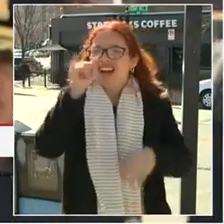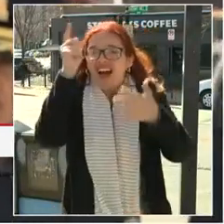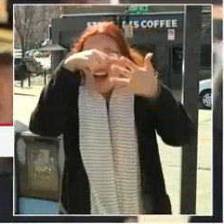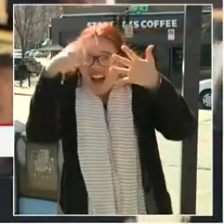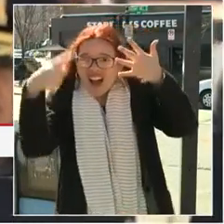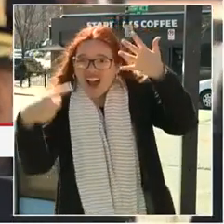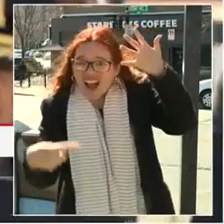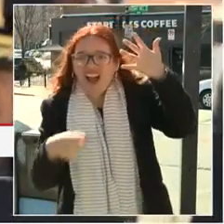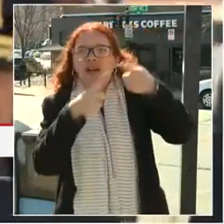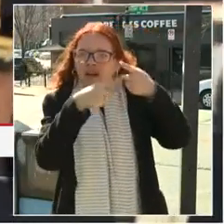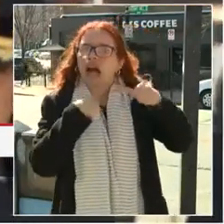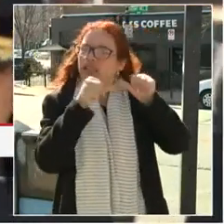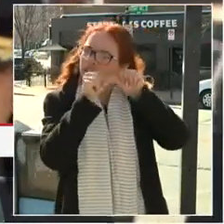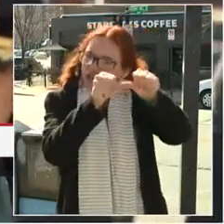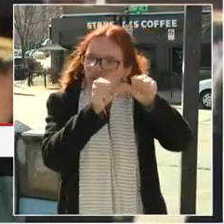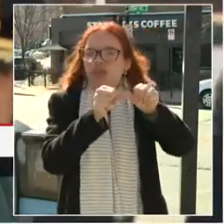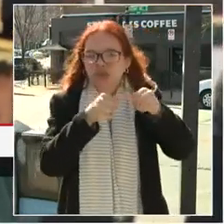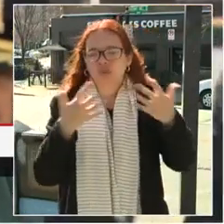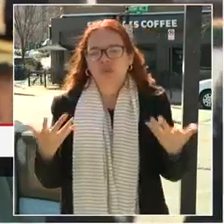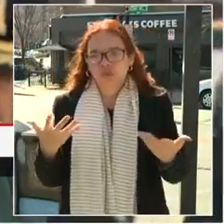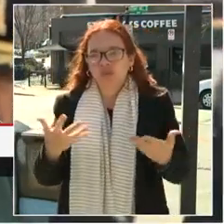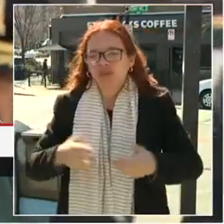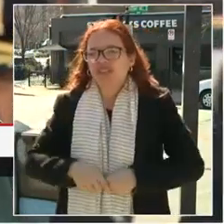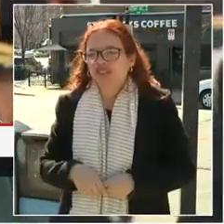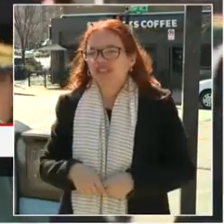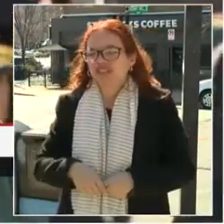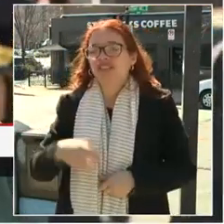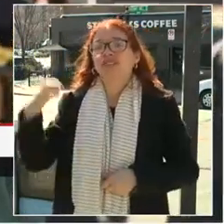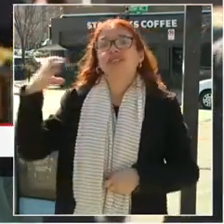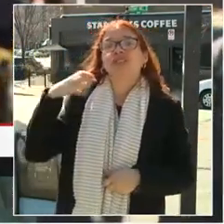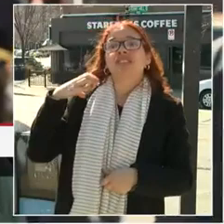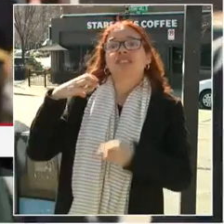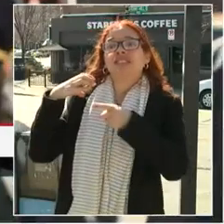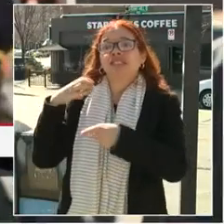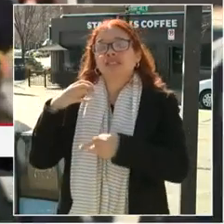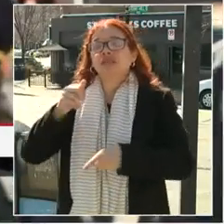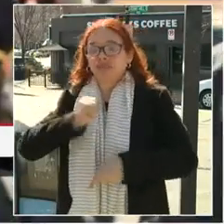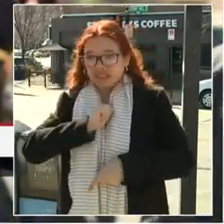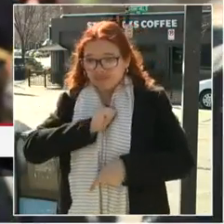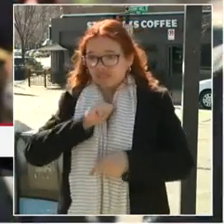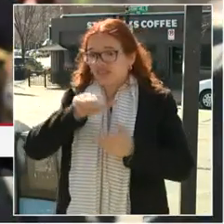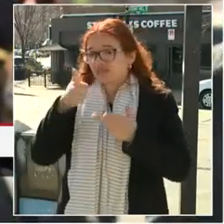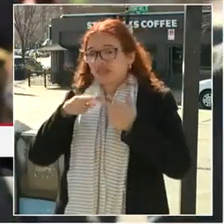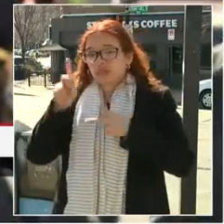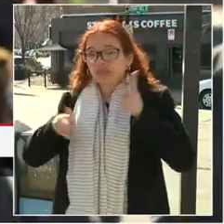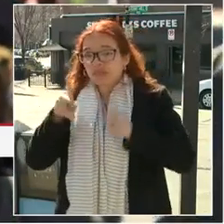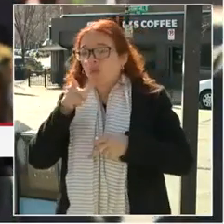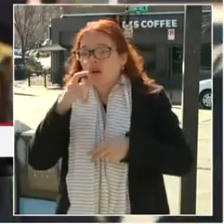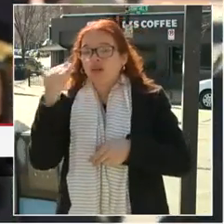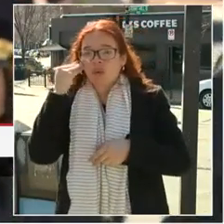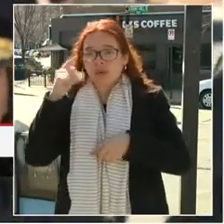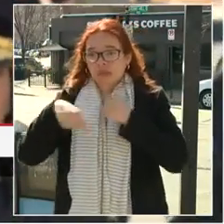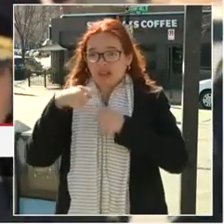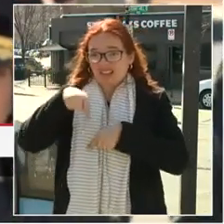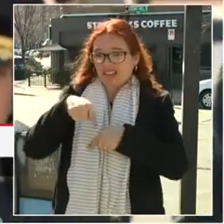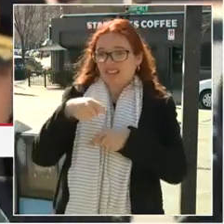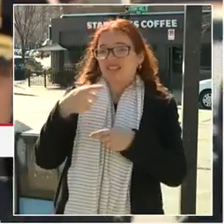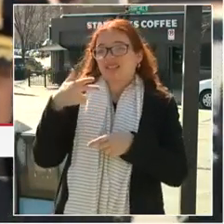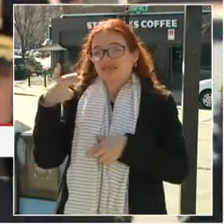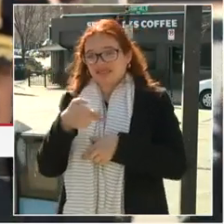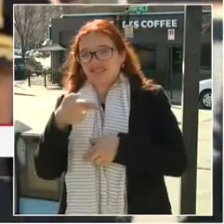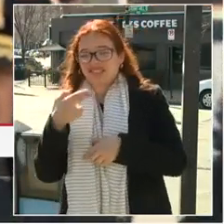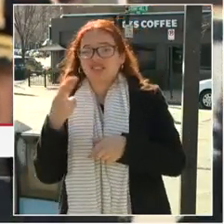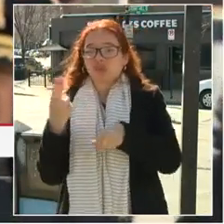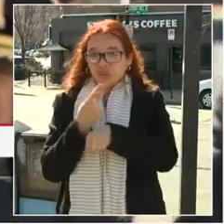And the chief and I and people who know about gun use know that you have to